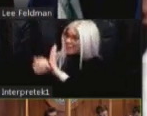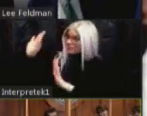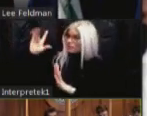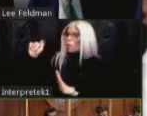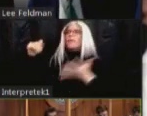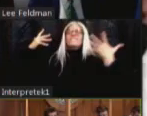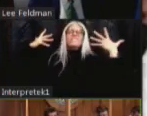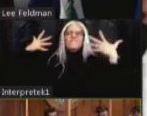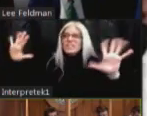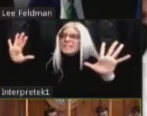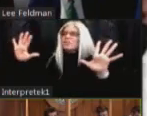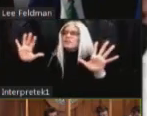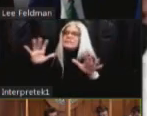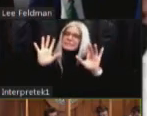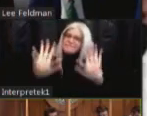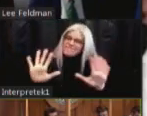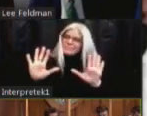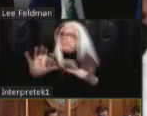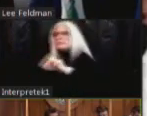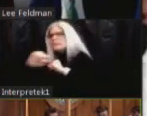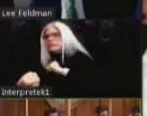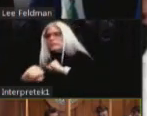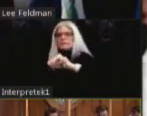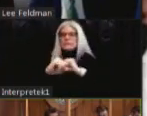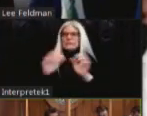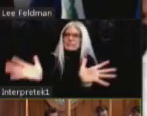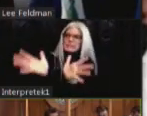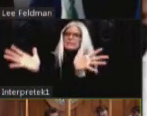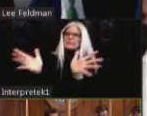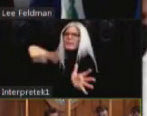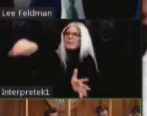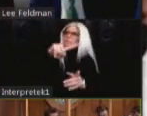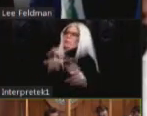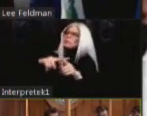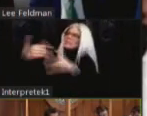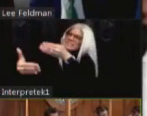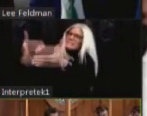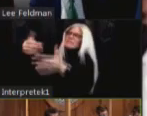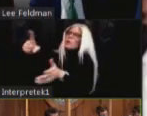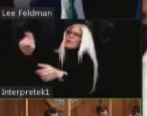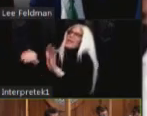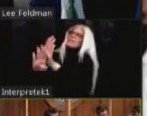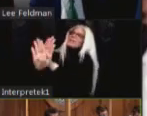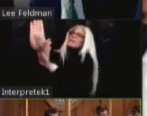pay taxes this year. So maybe if we were in a different situation,